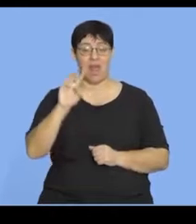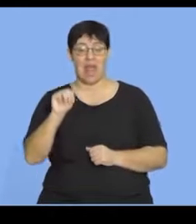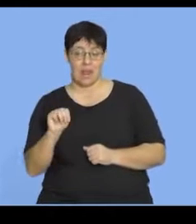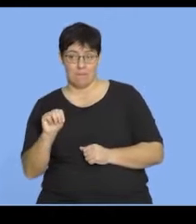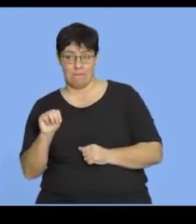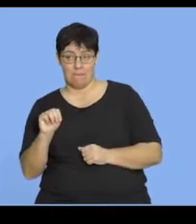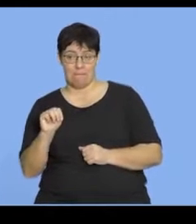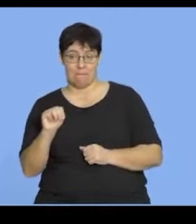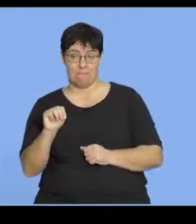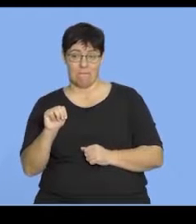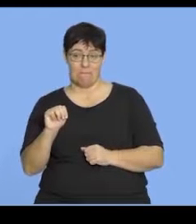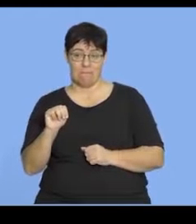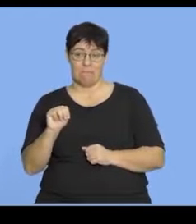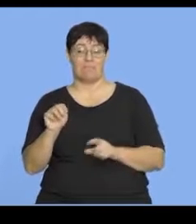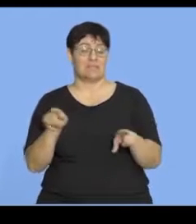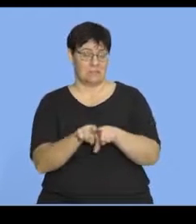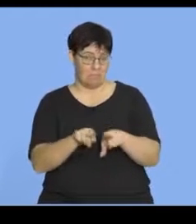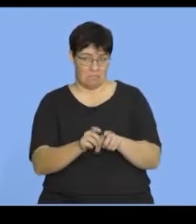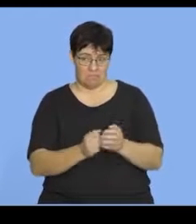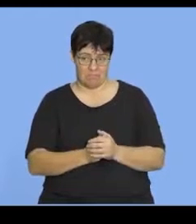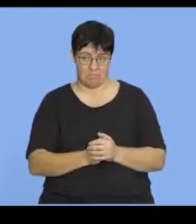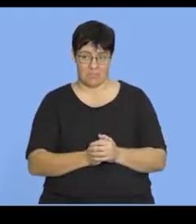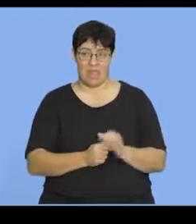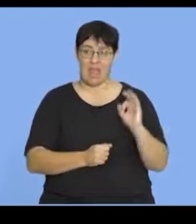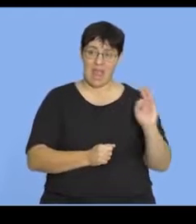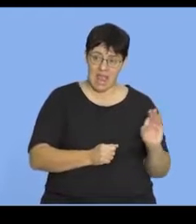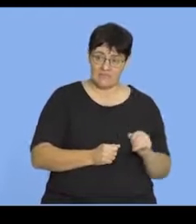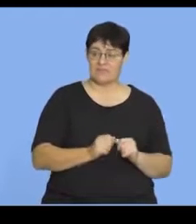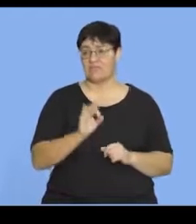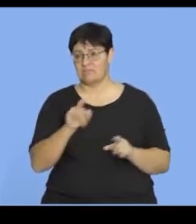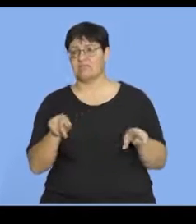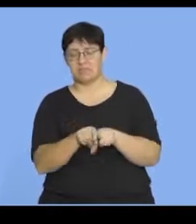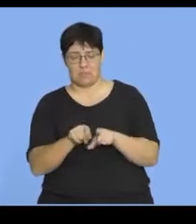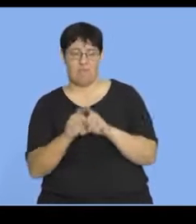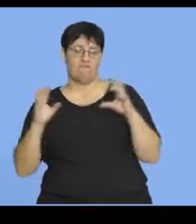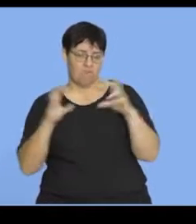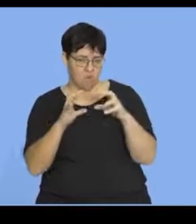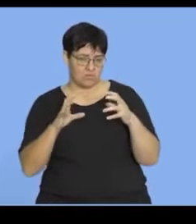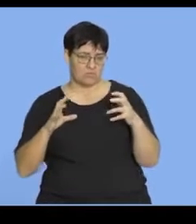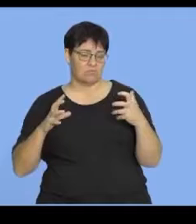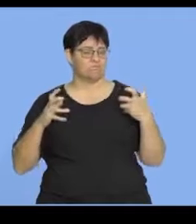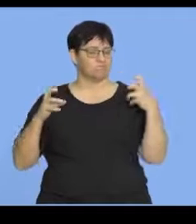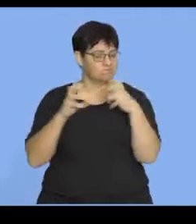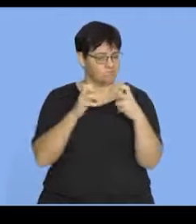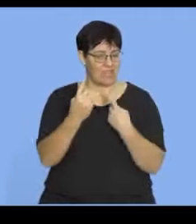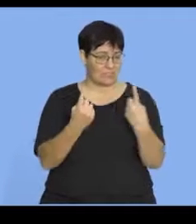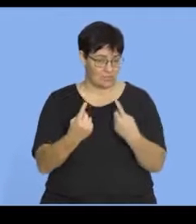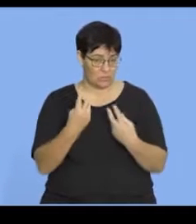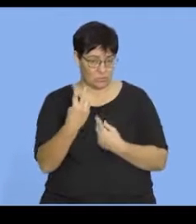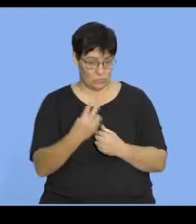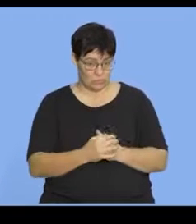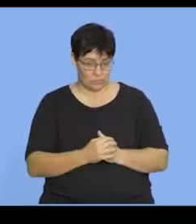thing. Fg and F are the same. It's the force of attraction between two objects. So,